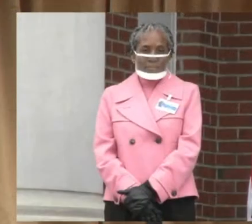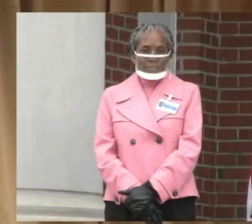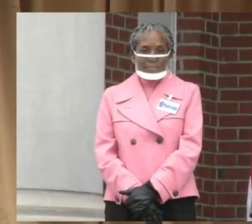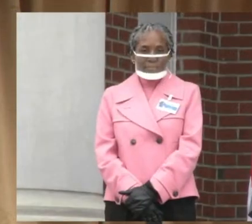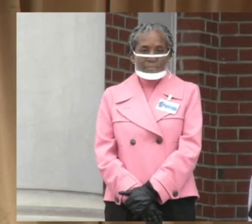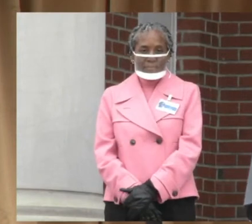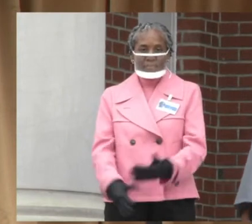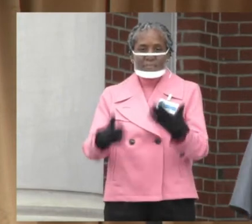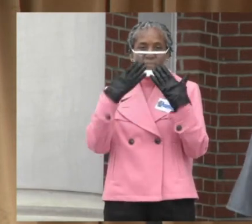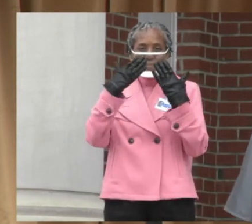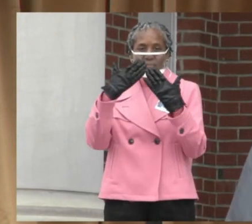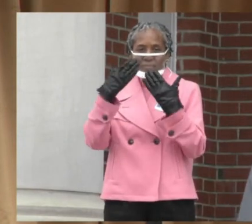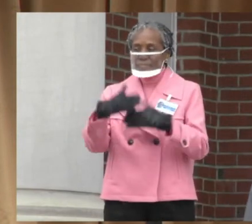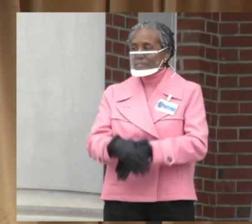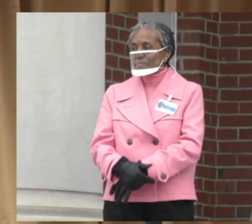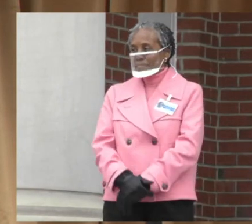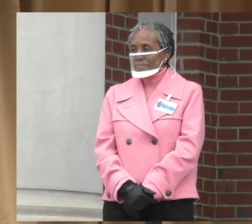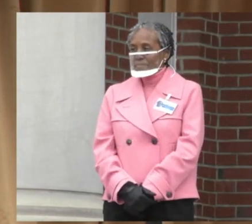Thank you.